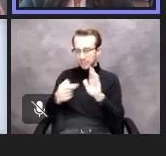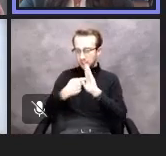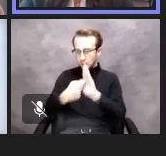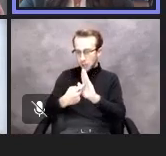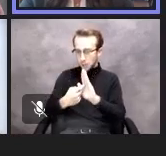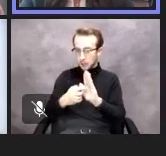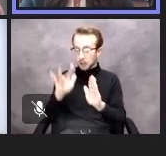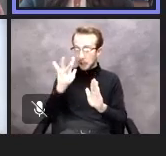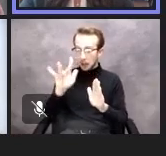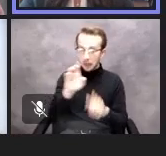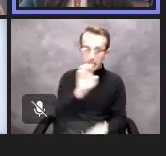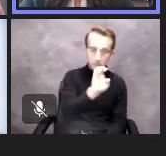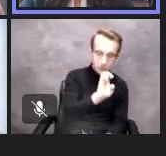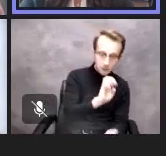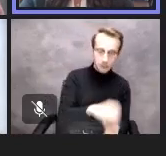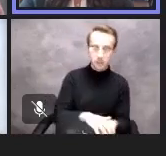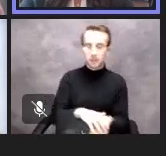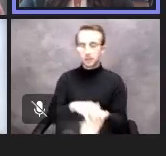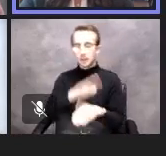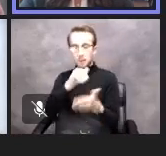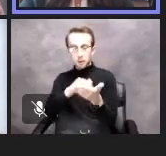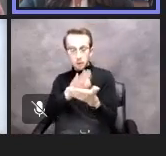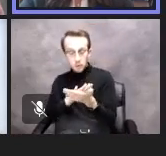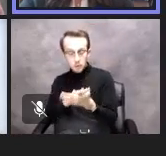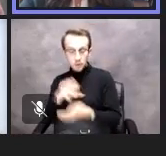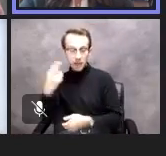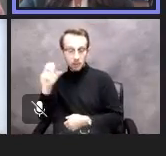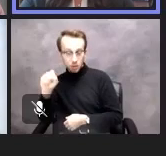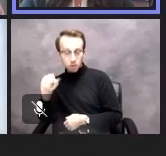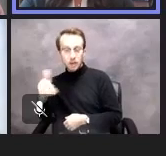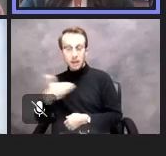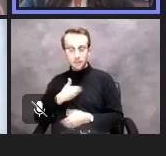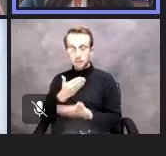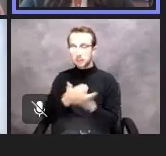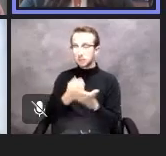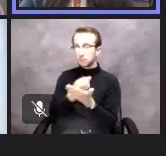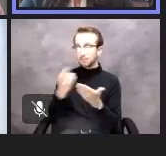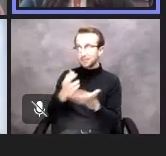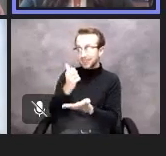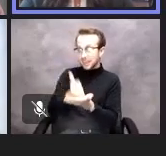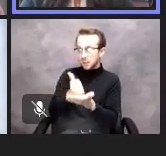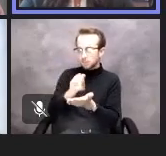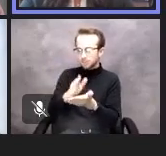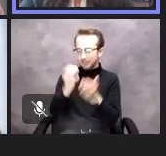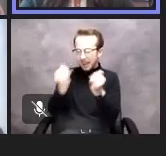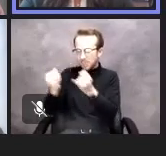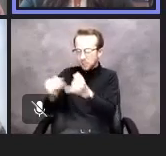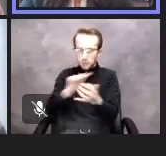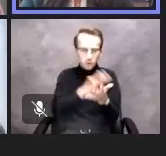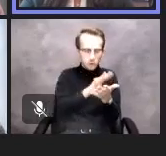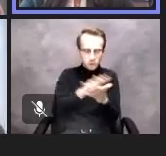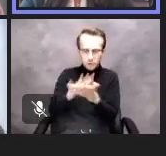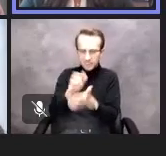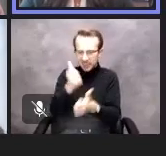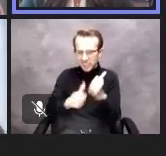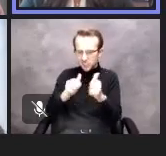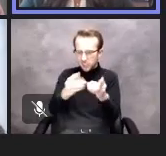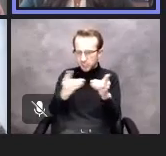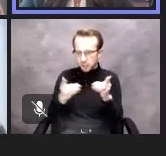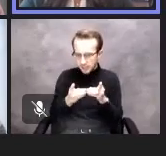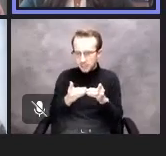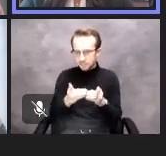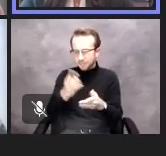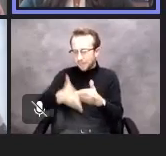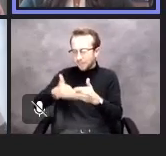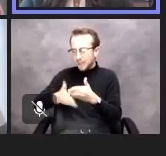elementary, middle, high school, and even some resources to help your individual schools and districts as students complete their